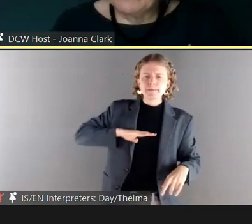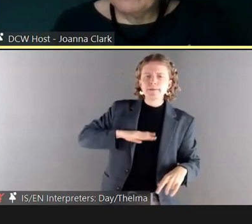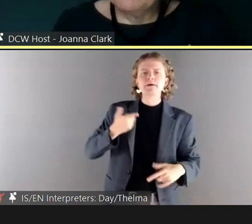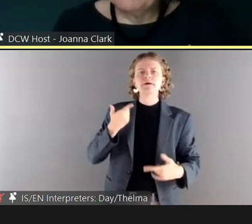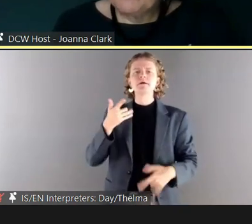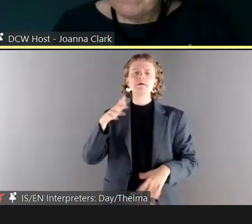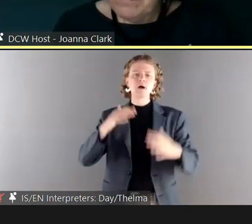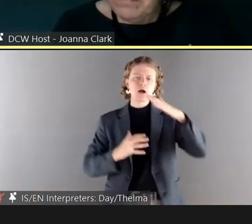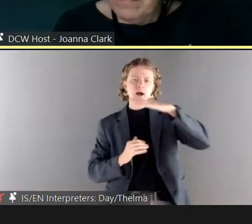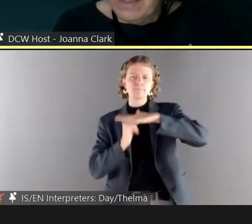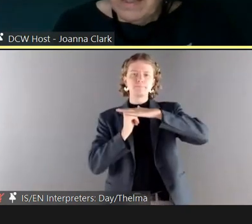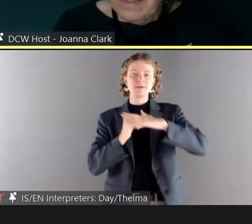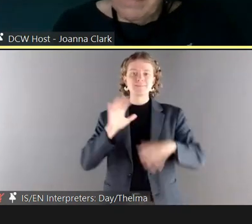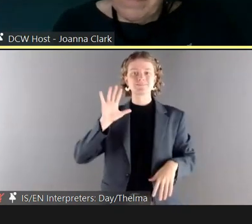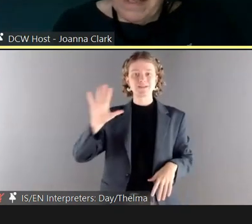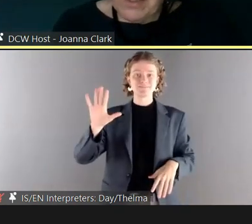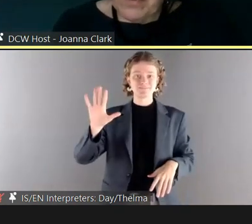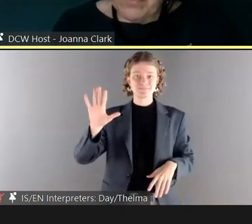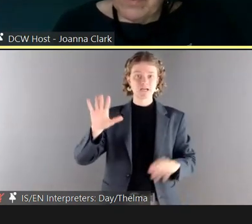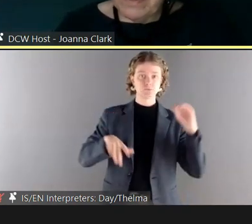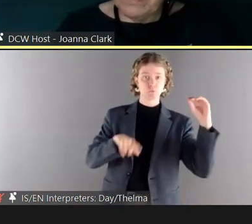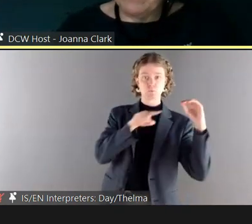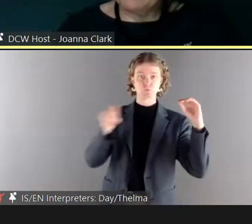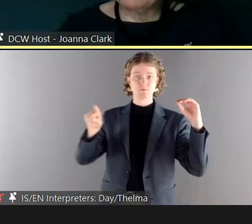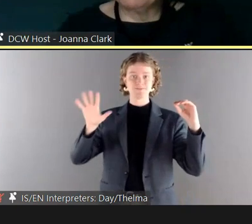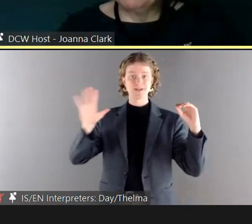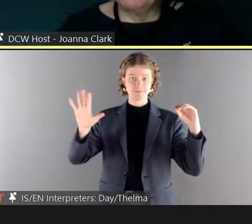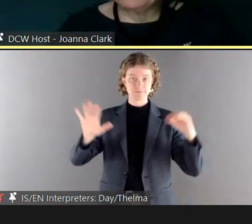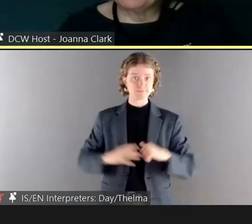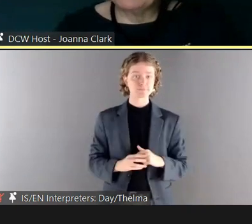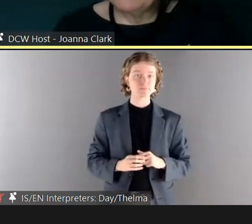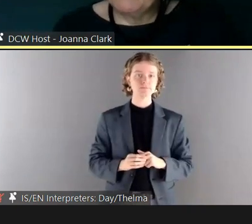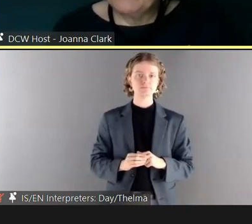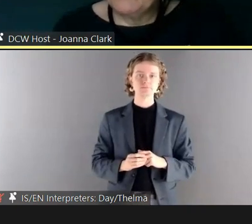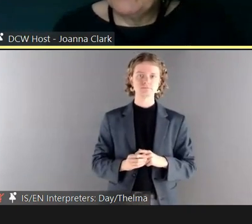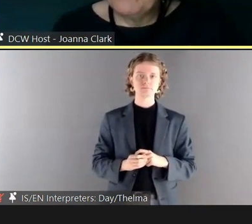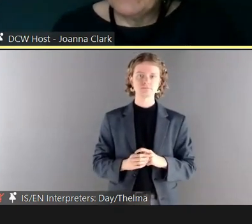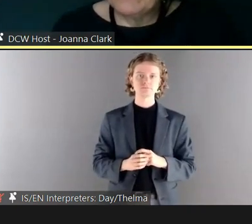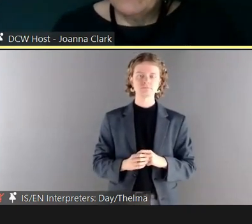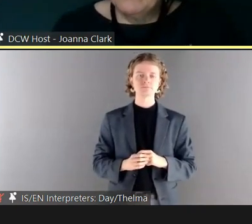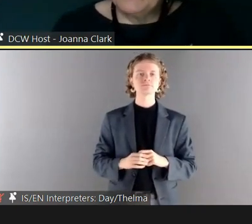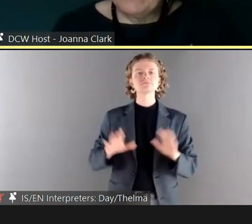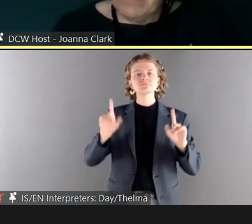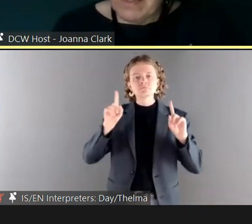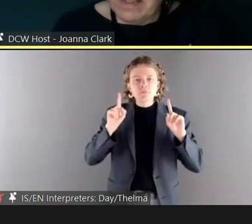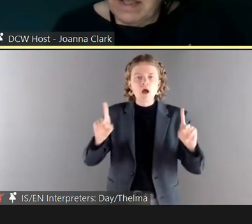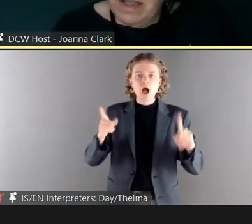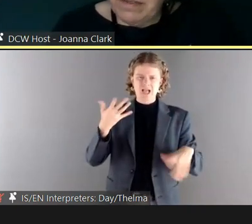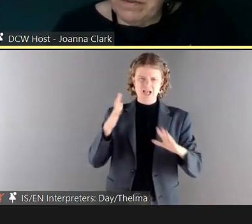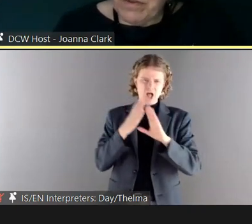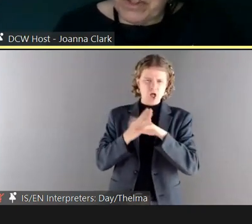to 5. In fact, we're taking a more expansive definition of this